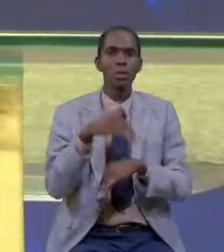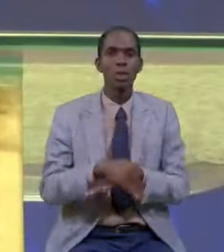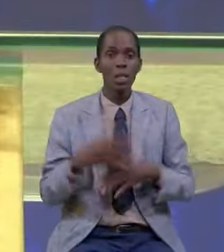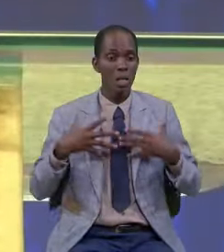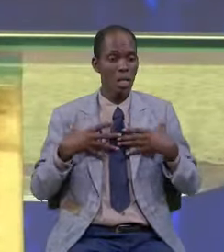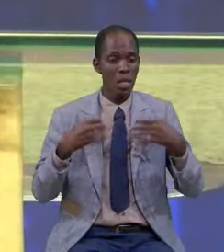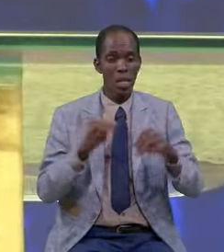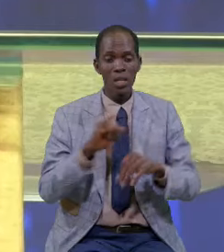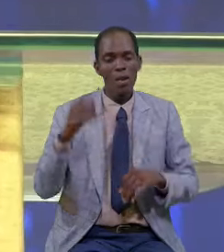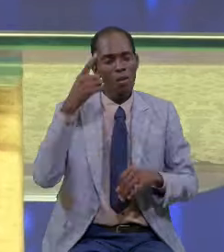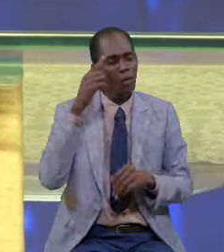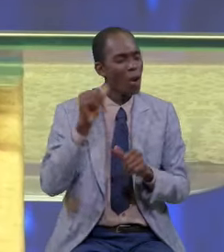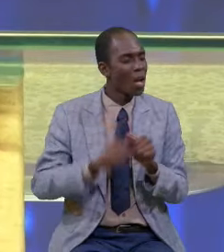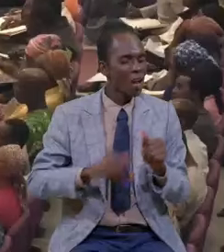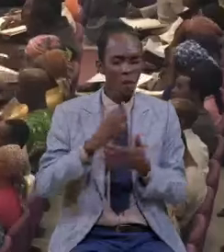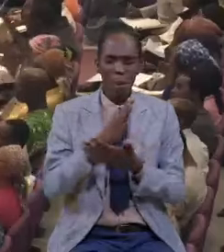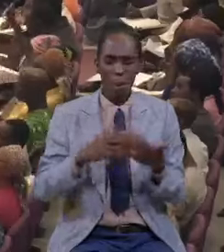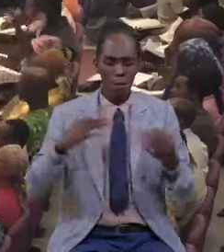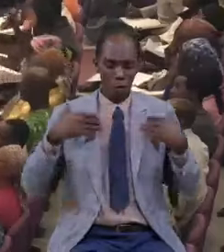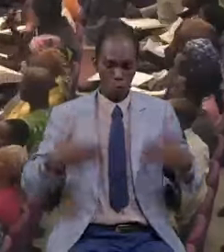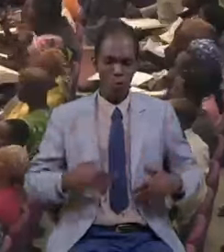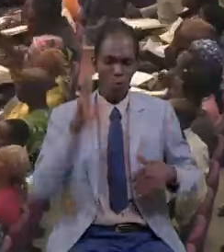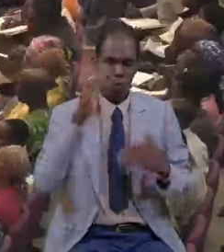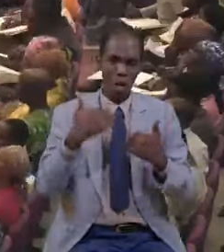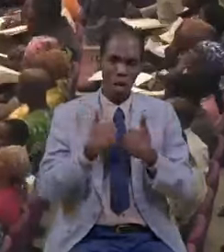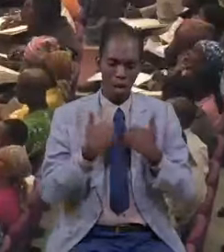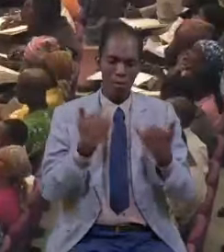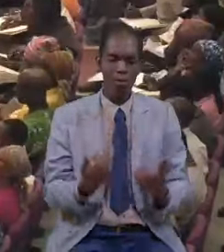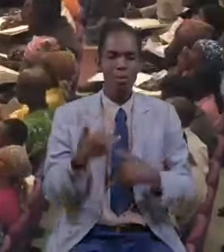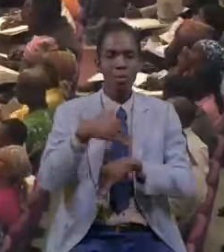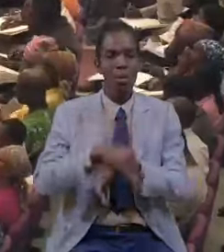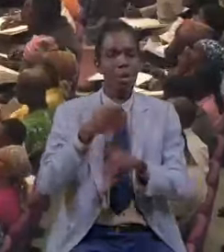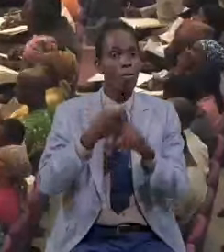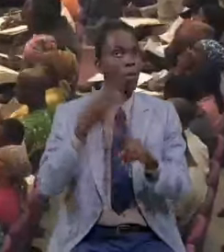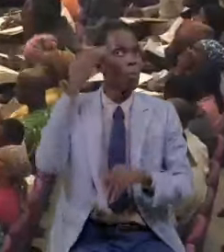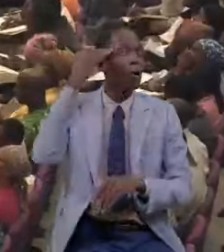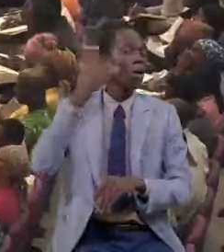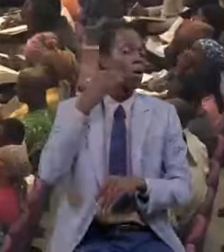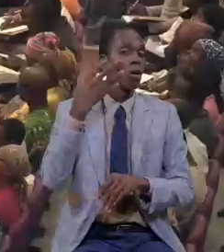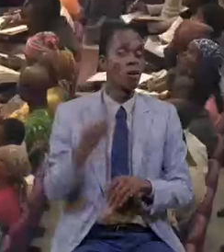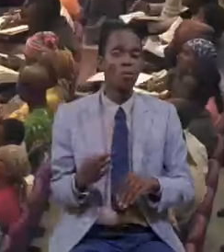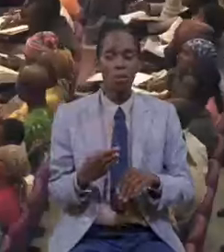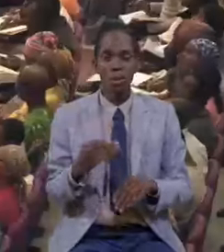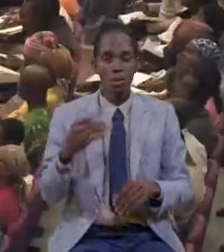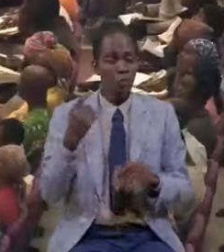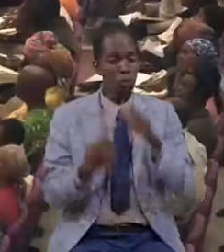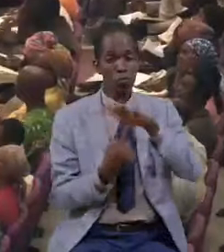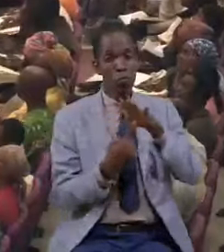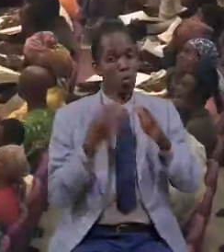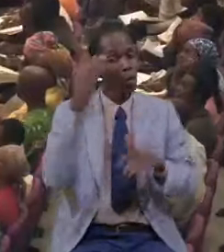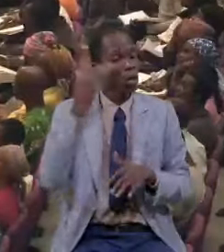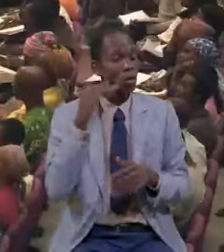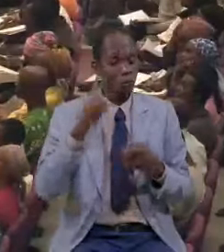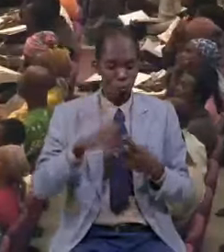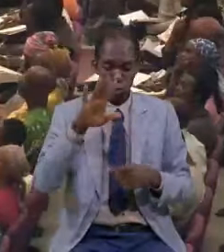every cell of your body you are going to have tonight. From the top of your head to the tip of your toe, health, healing,